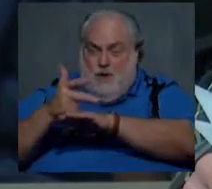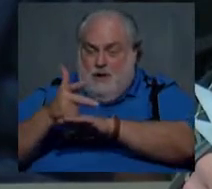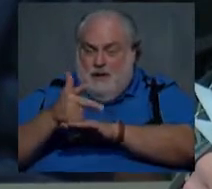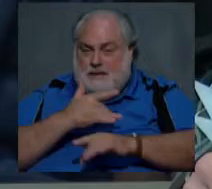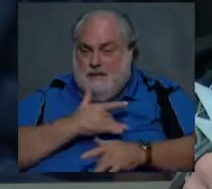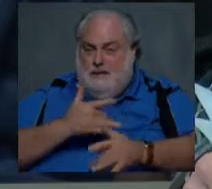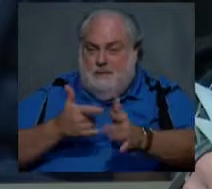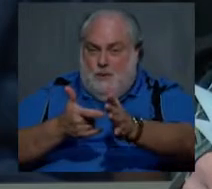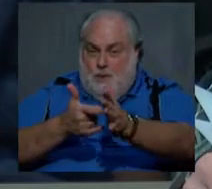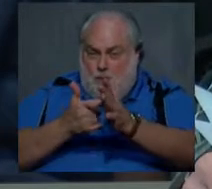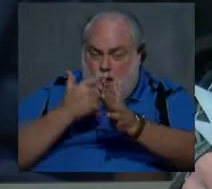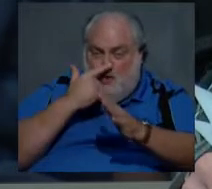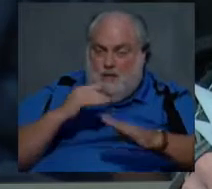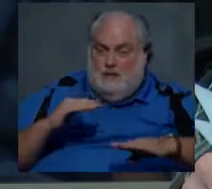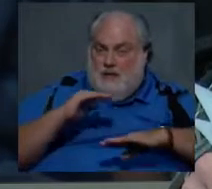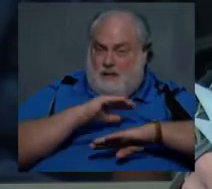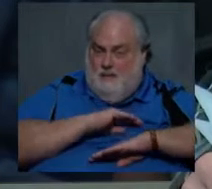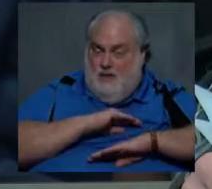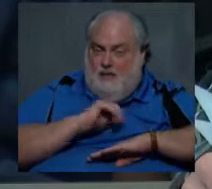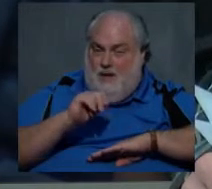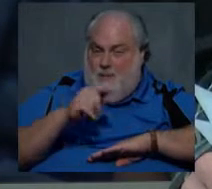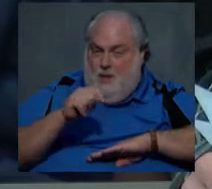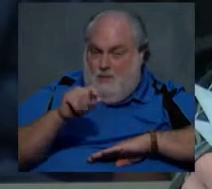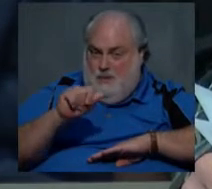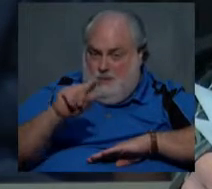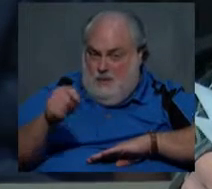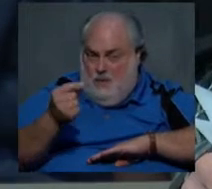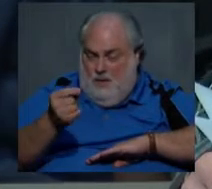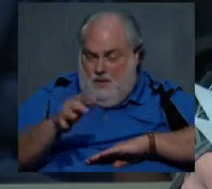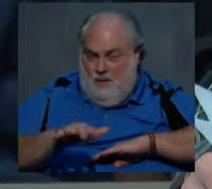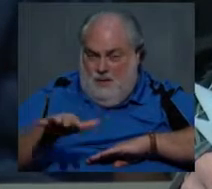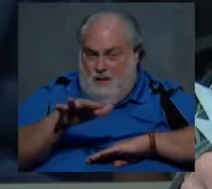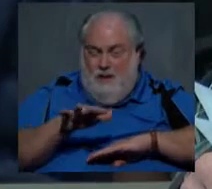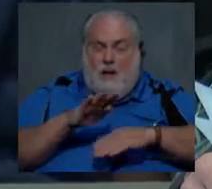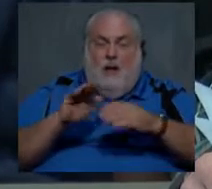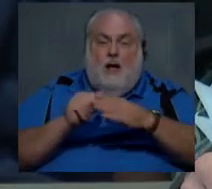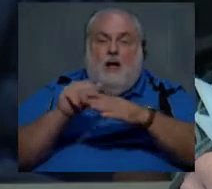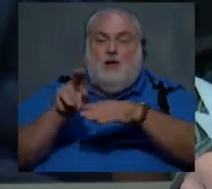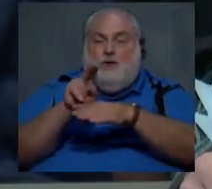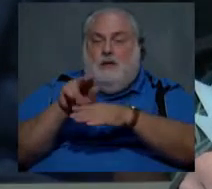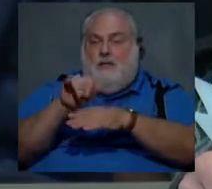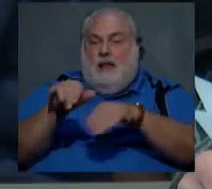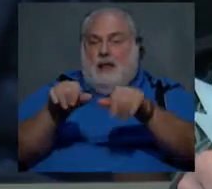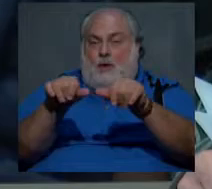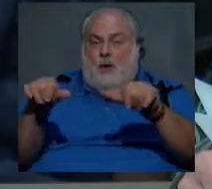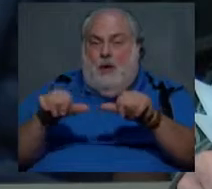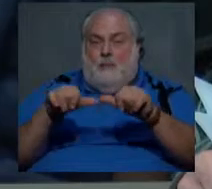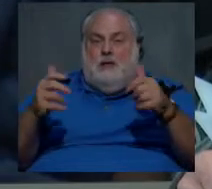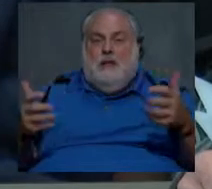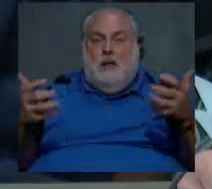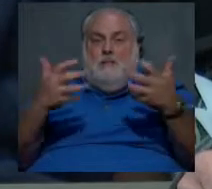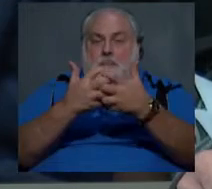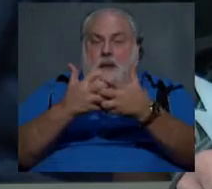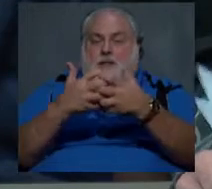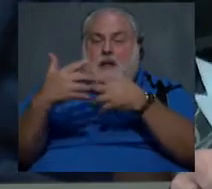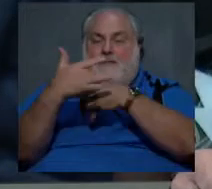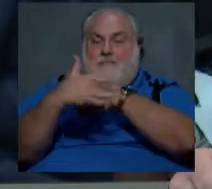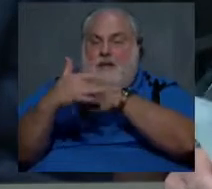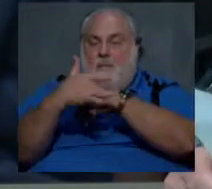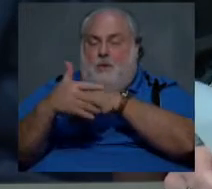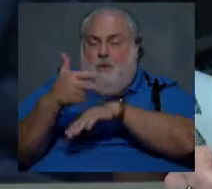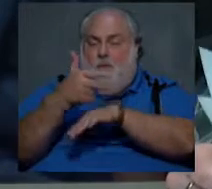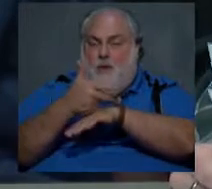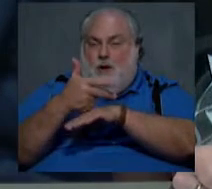typically be required to serve the multifamily units. All uses of the site must match the parking available on the